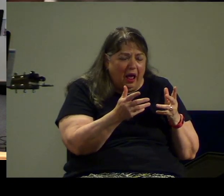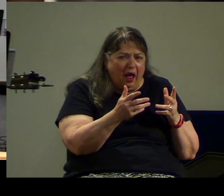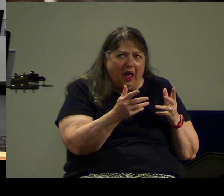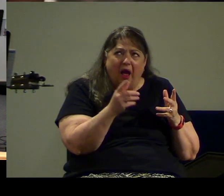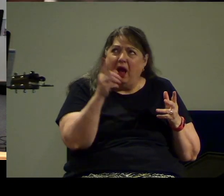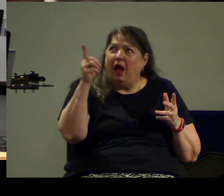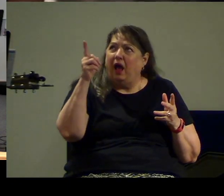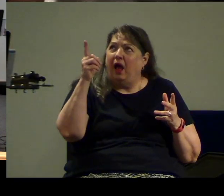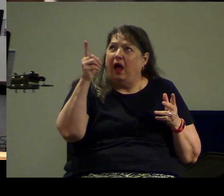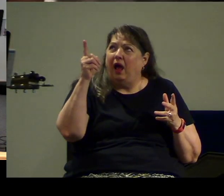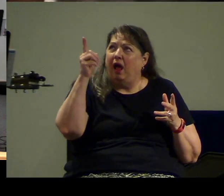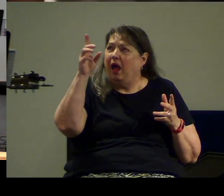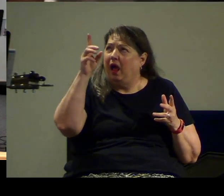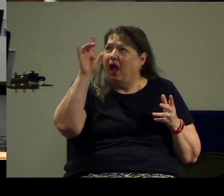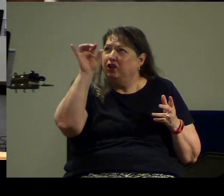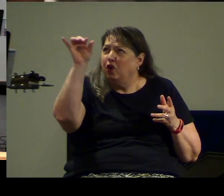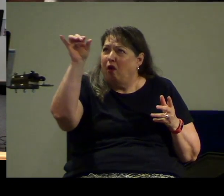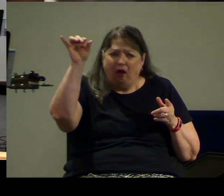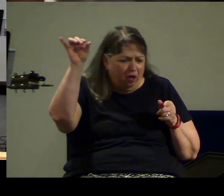in comparison.